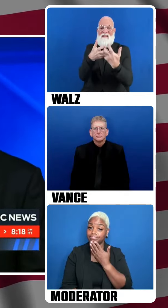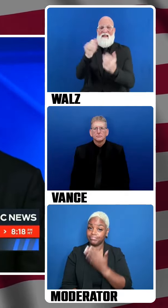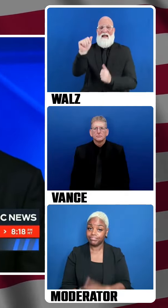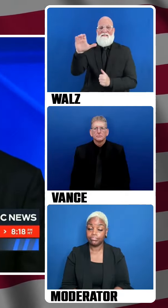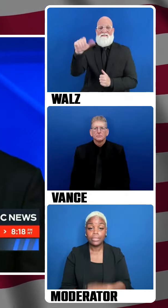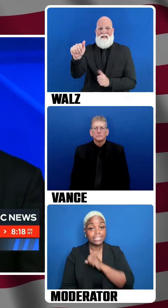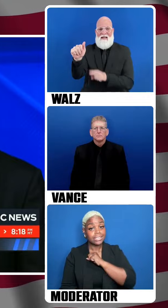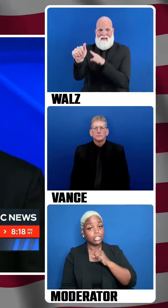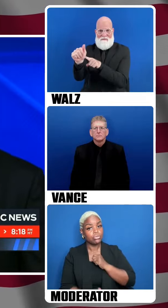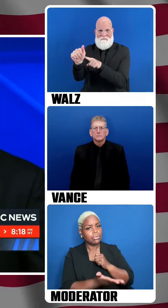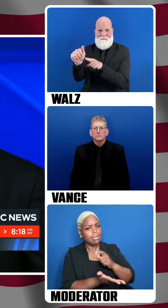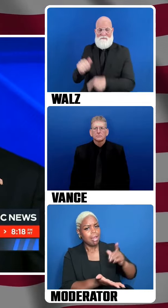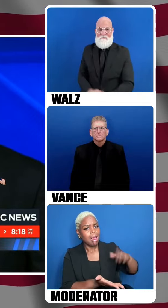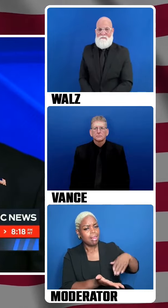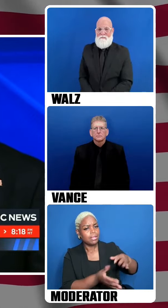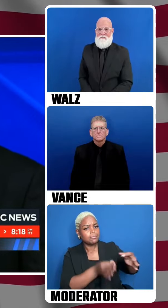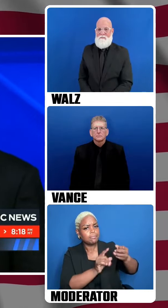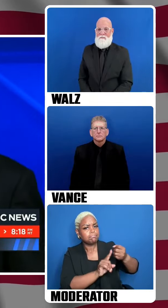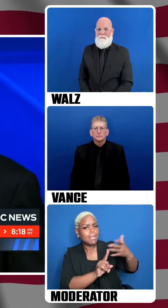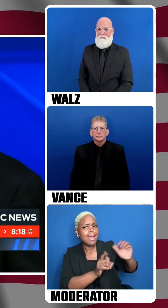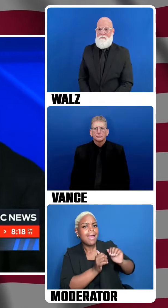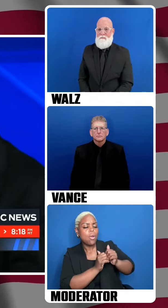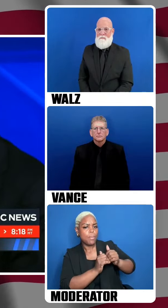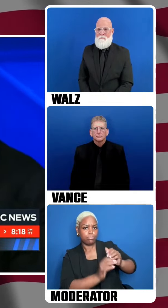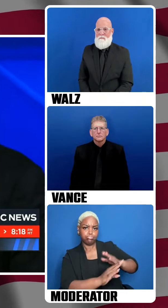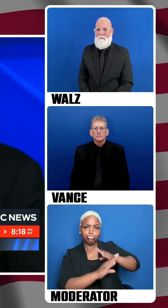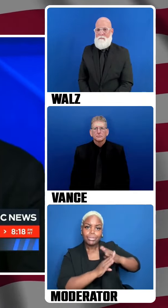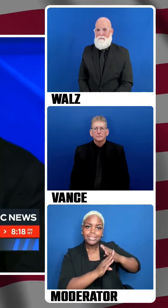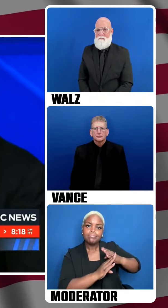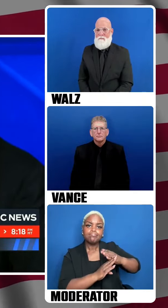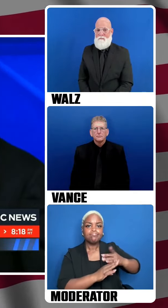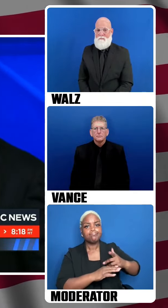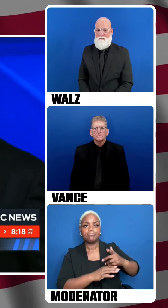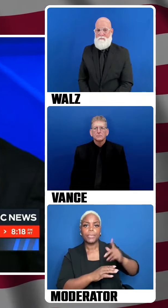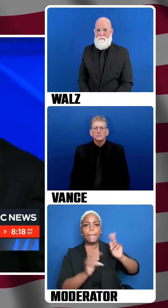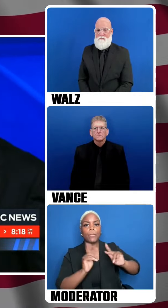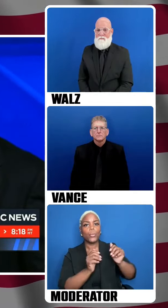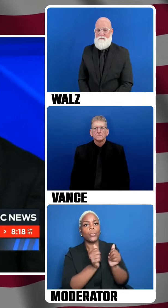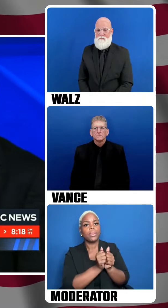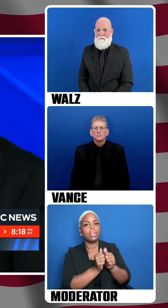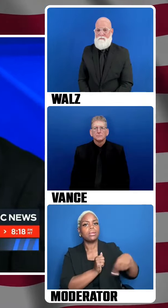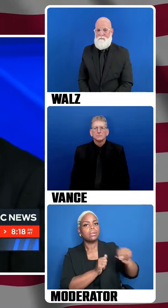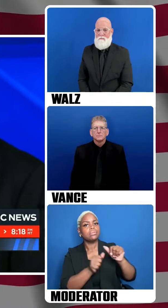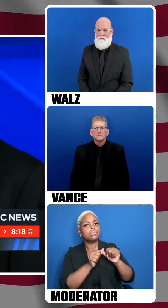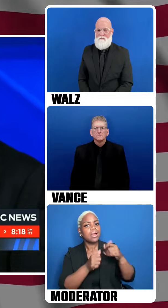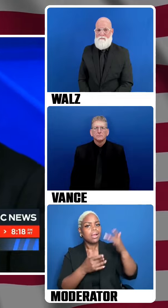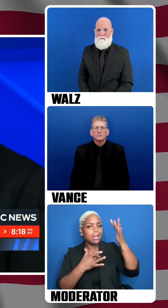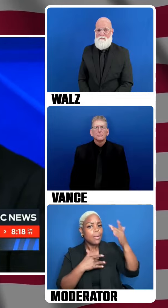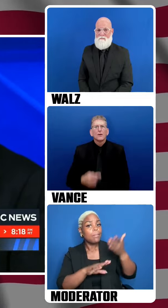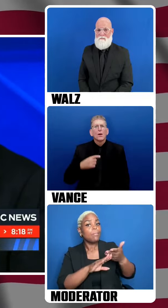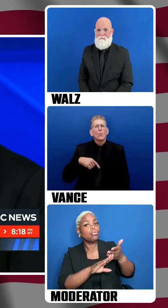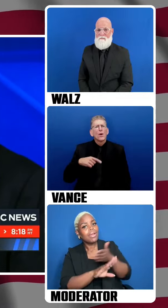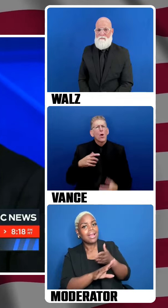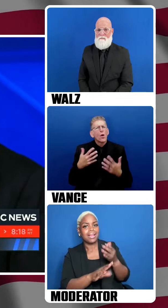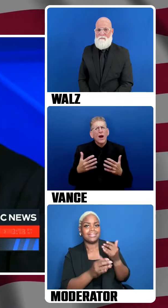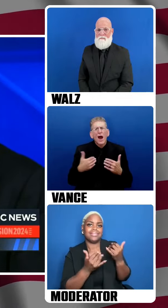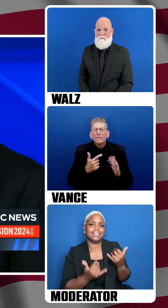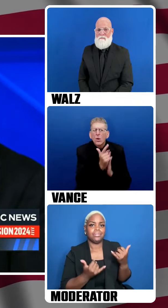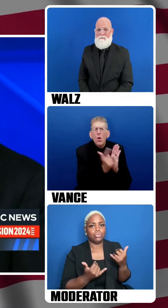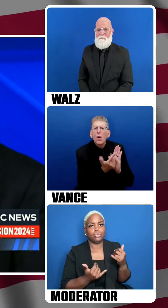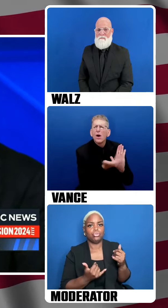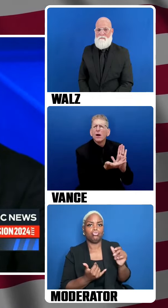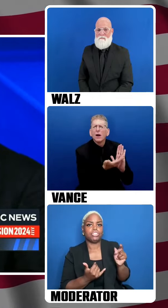protect people with pre-existing conditions or laid out that plan. Well, look, we currently have laws and regulations in place right now that protect people